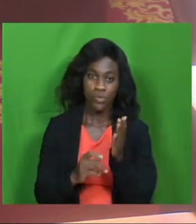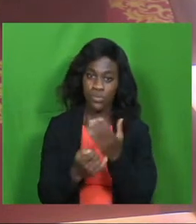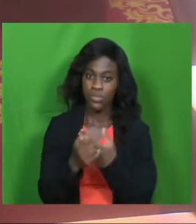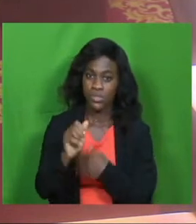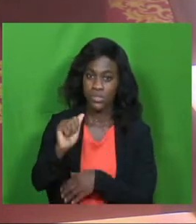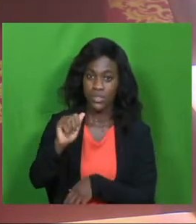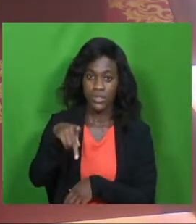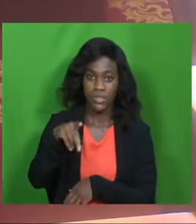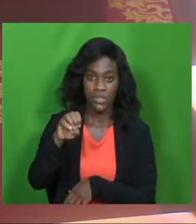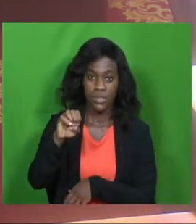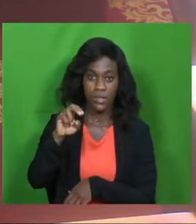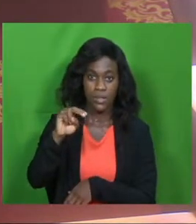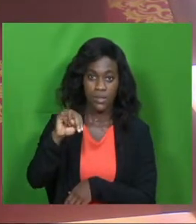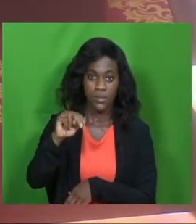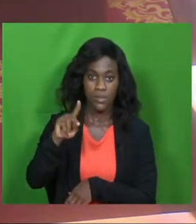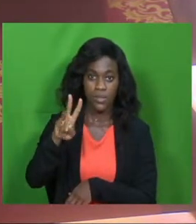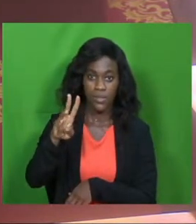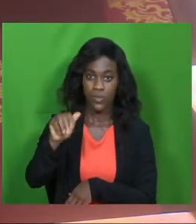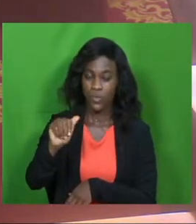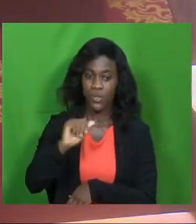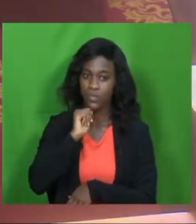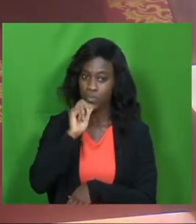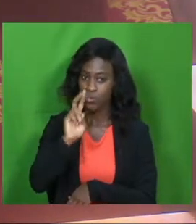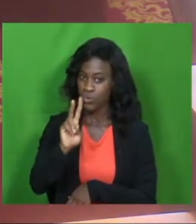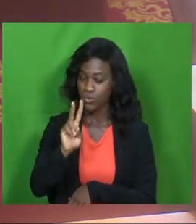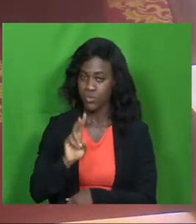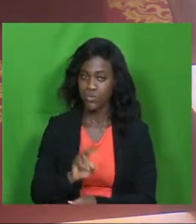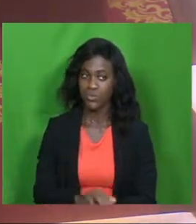2. Thank you.